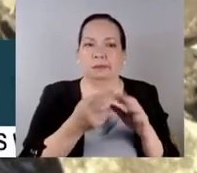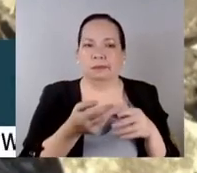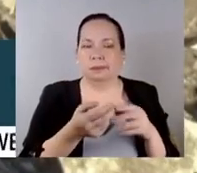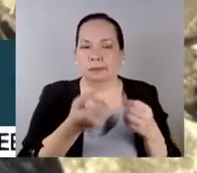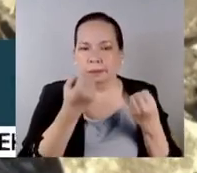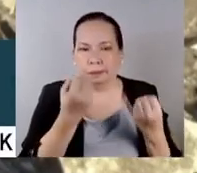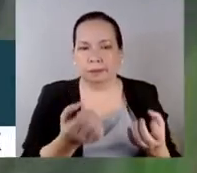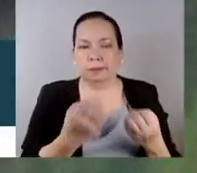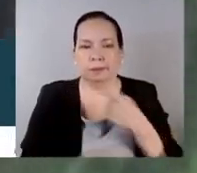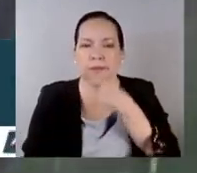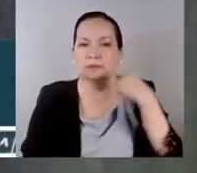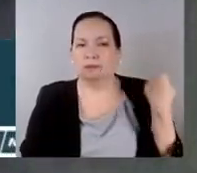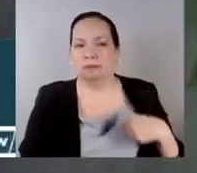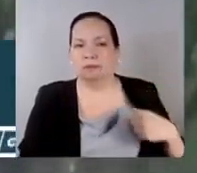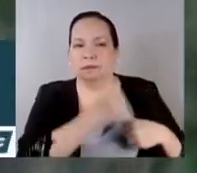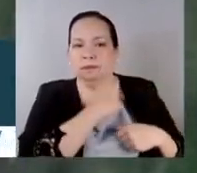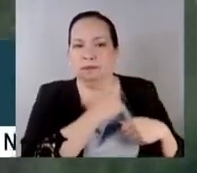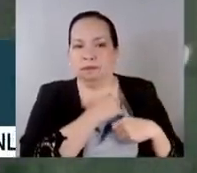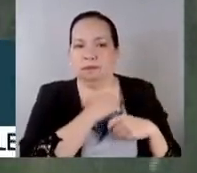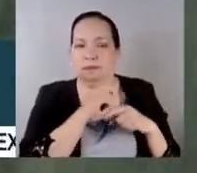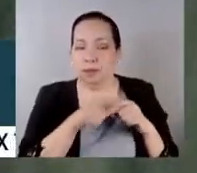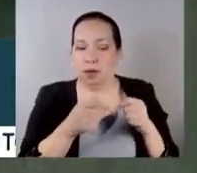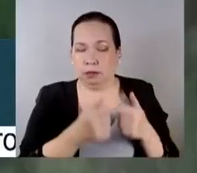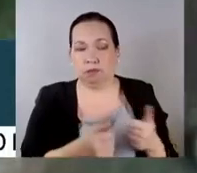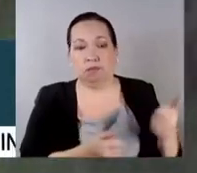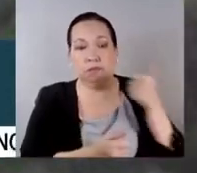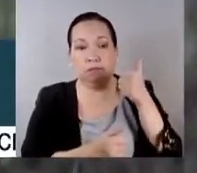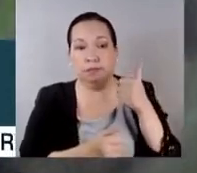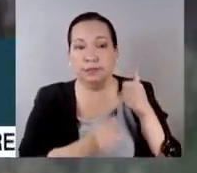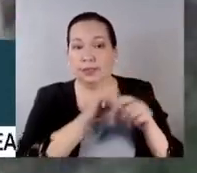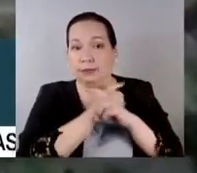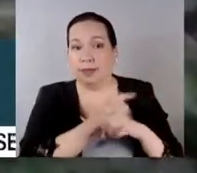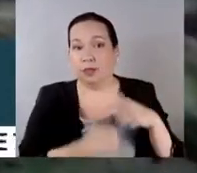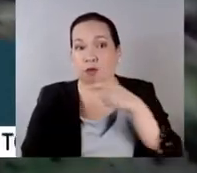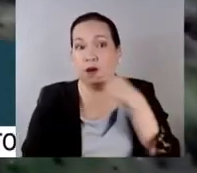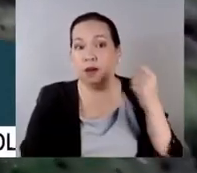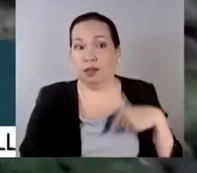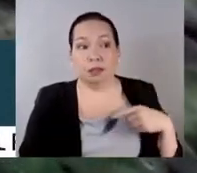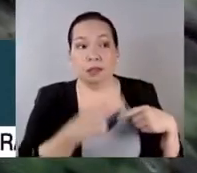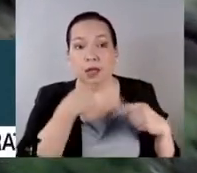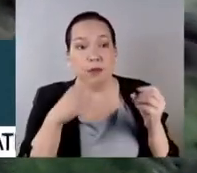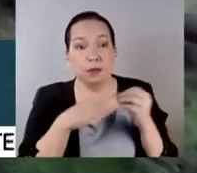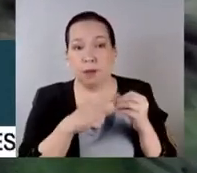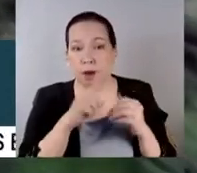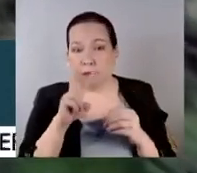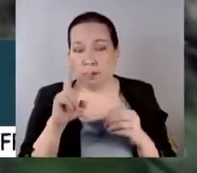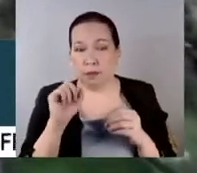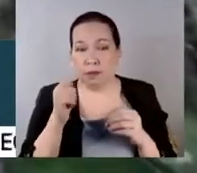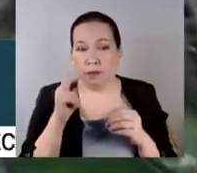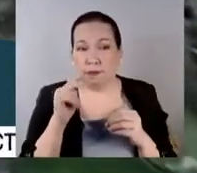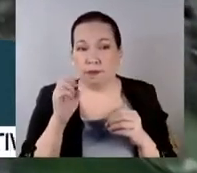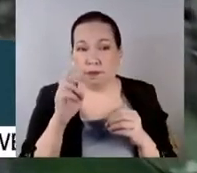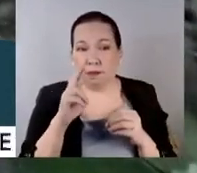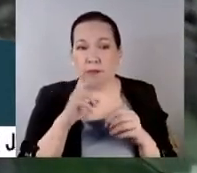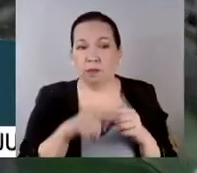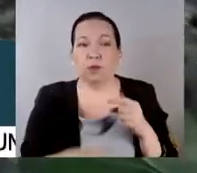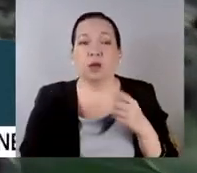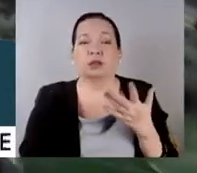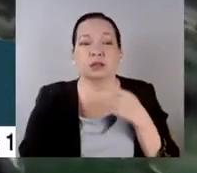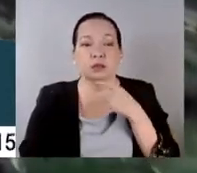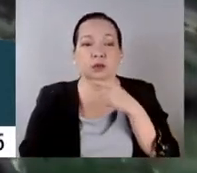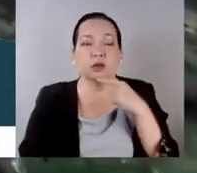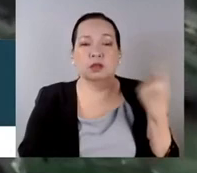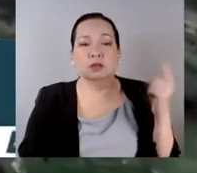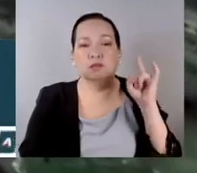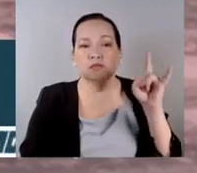army. Though the defense ministry did not mention Wagner in its public statement, Russian media claimed it was an attempt by